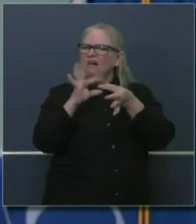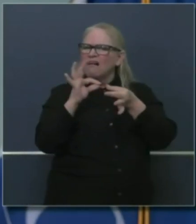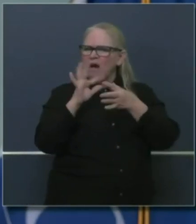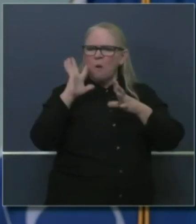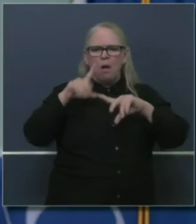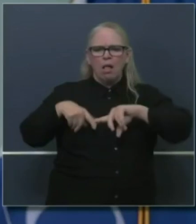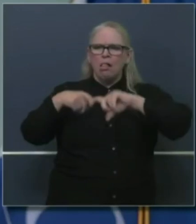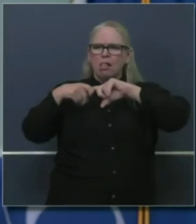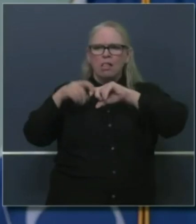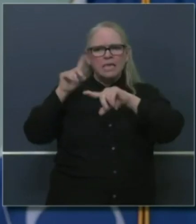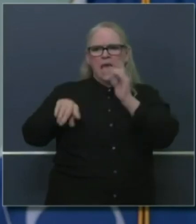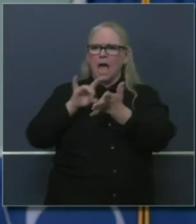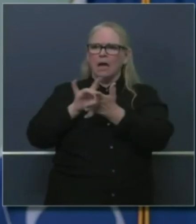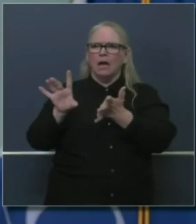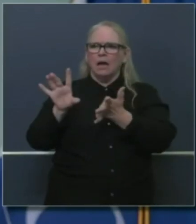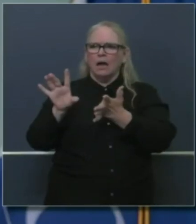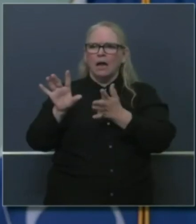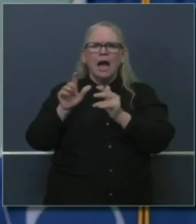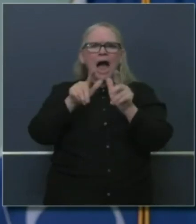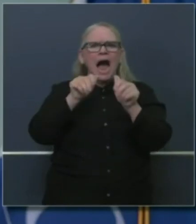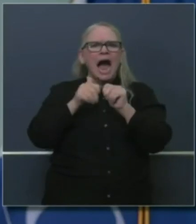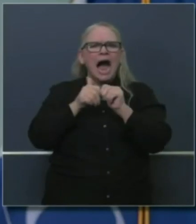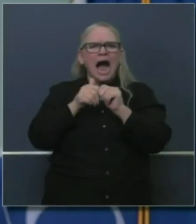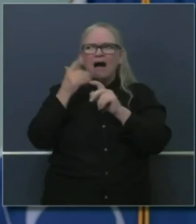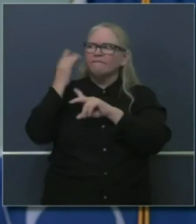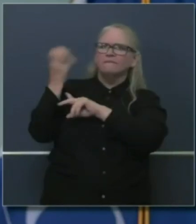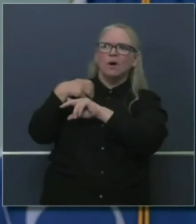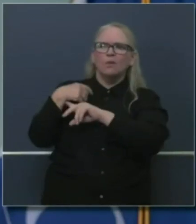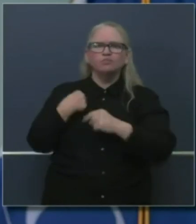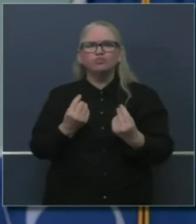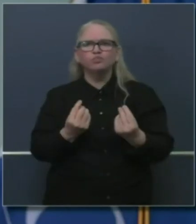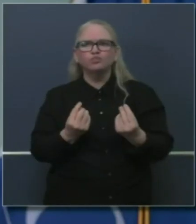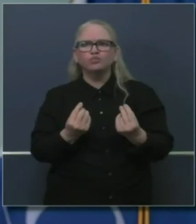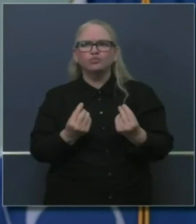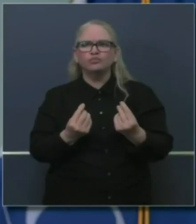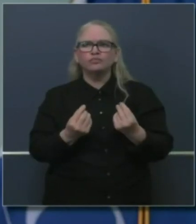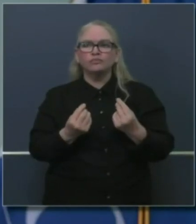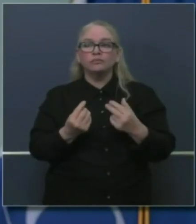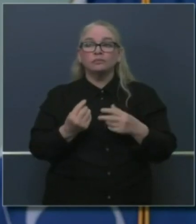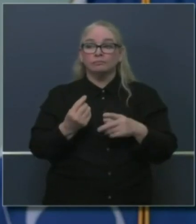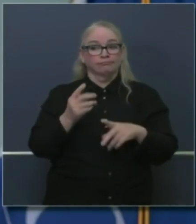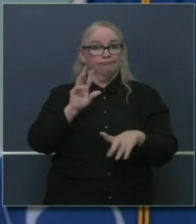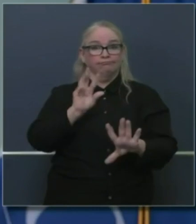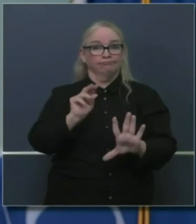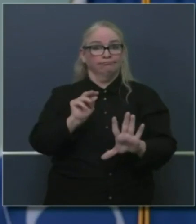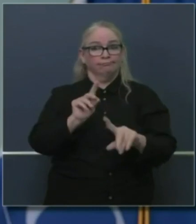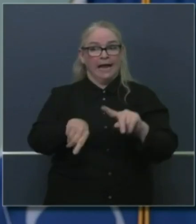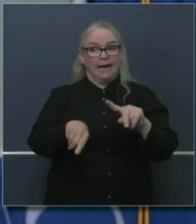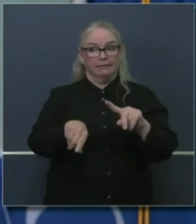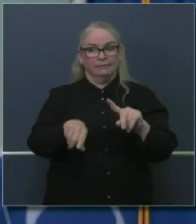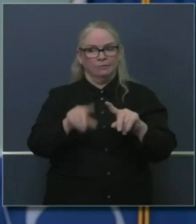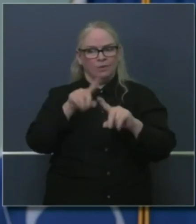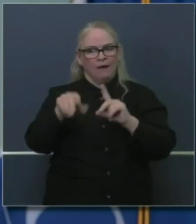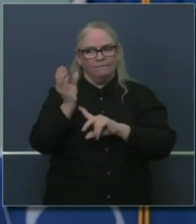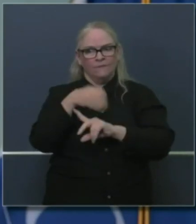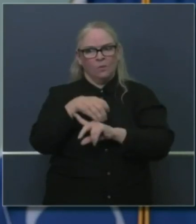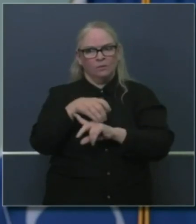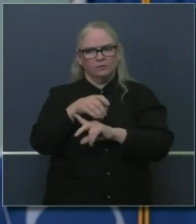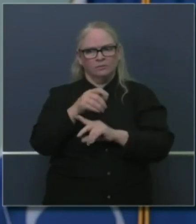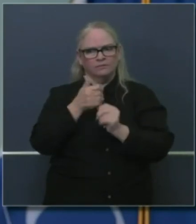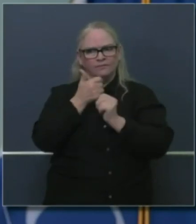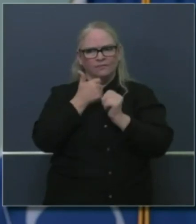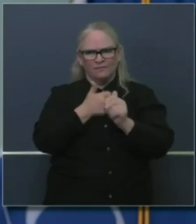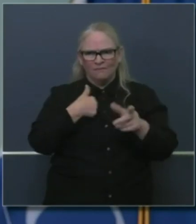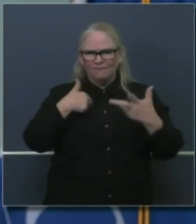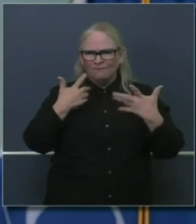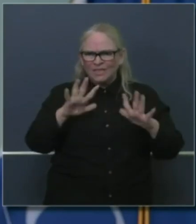I don't know that it's weak. You cannot legally evict someone. You can't enforce an eviction pursuant to that order. The order seems very